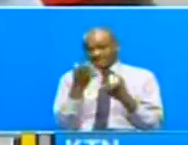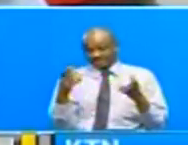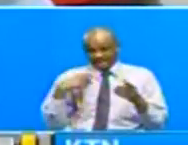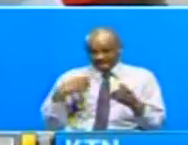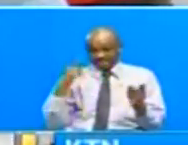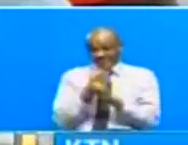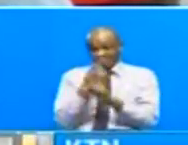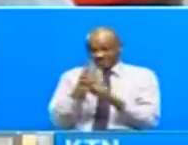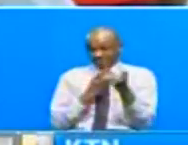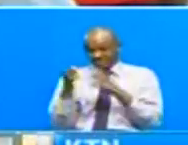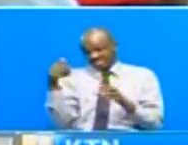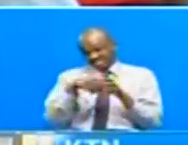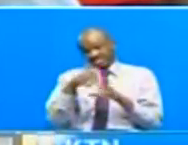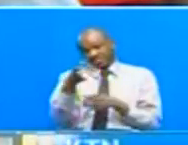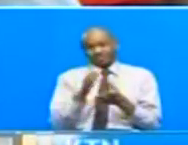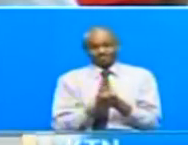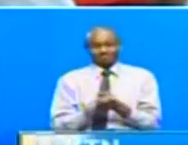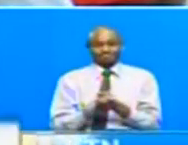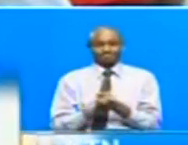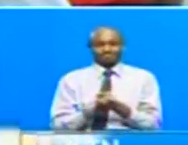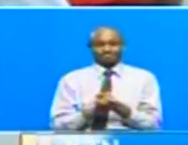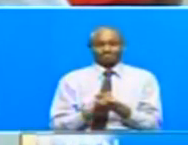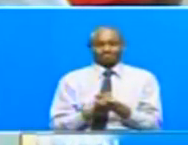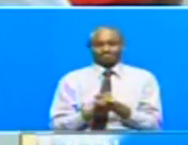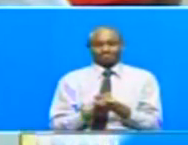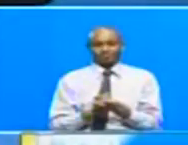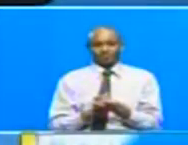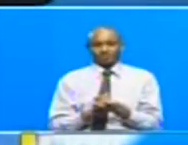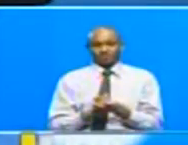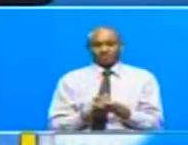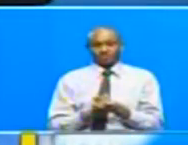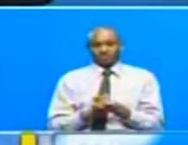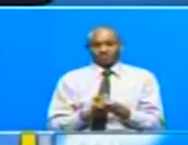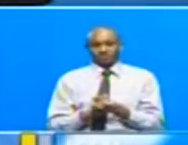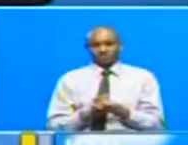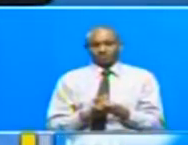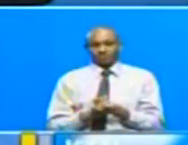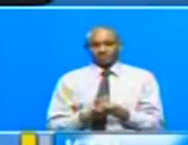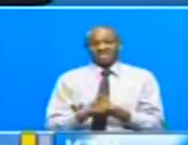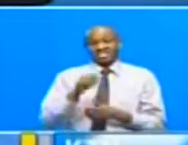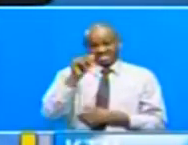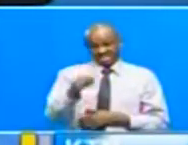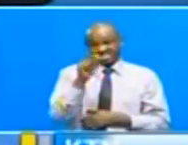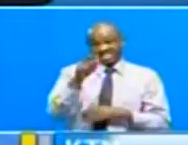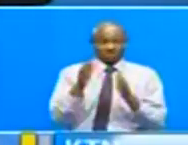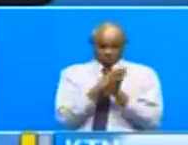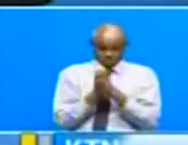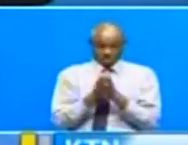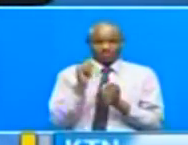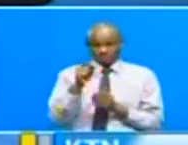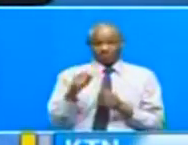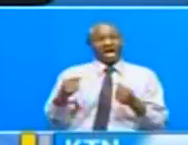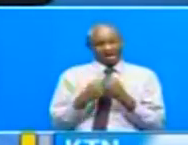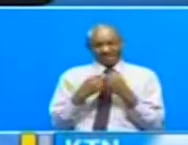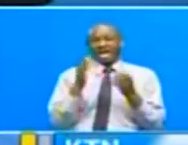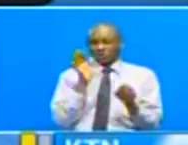irregular transactions. Charles Gitonga, KTN Business. Yes, of course, that's a story that has been eliciting